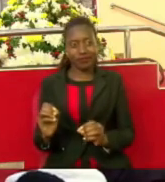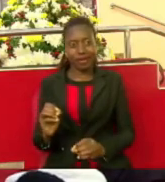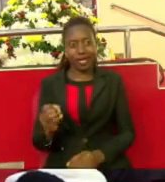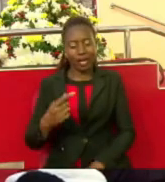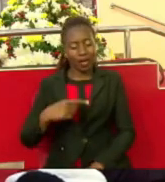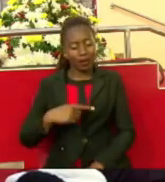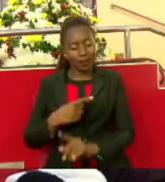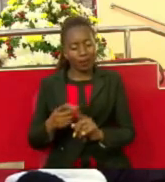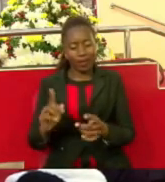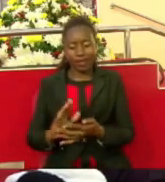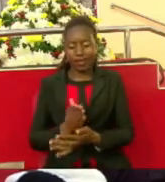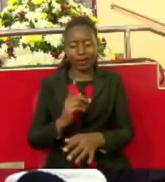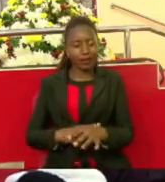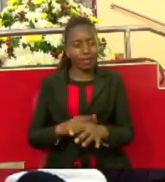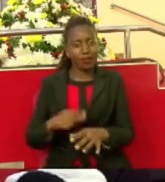thing.